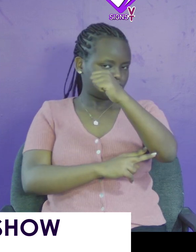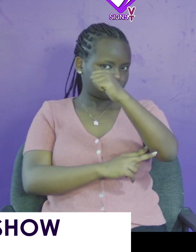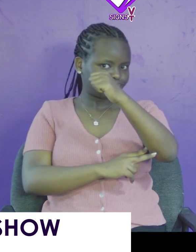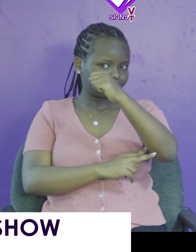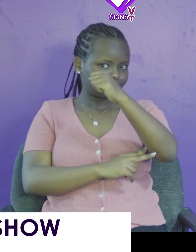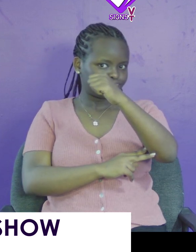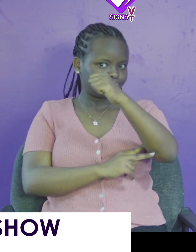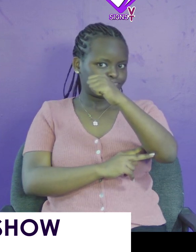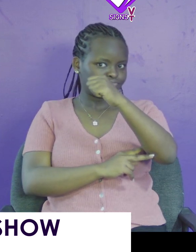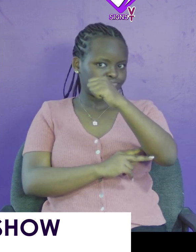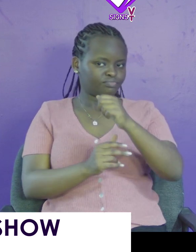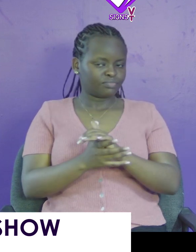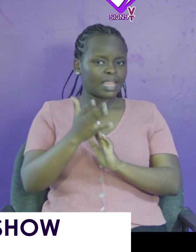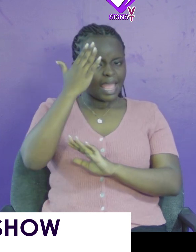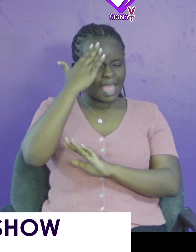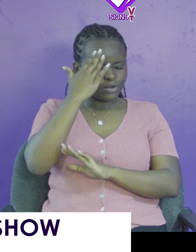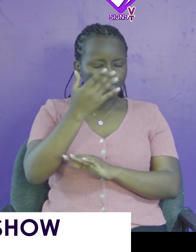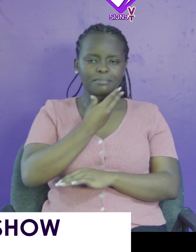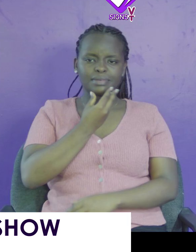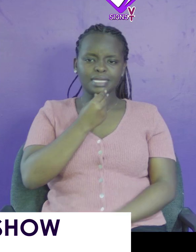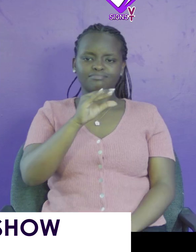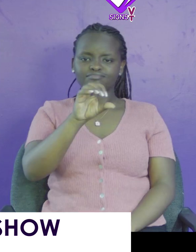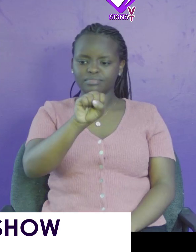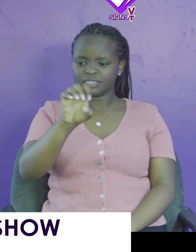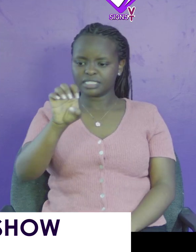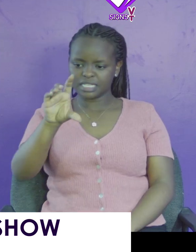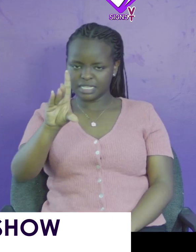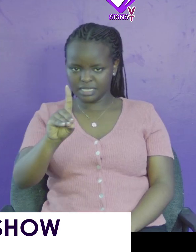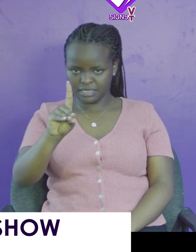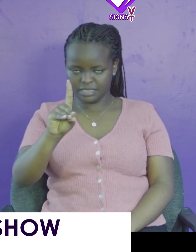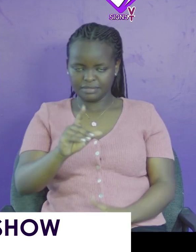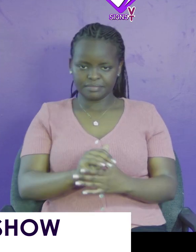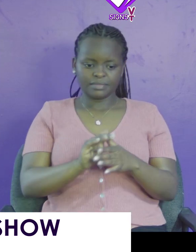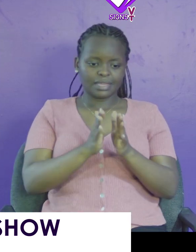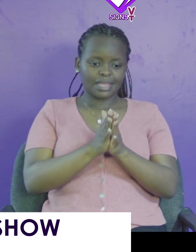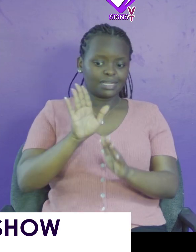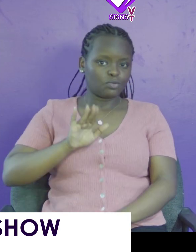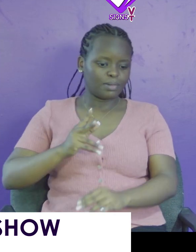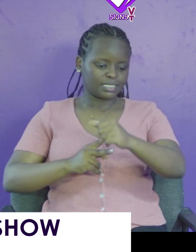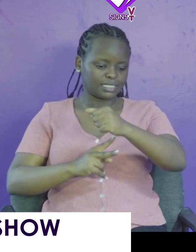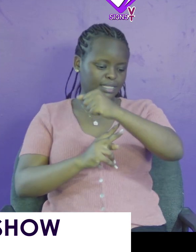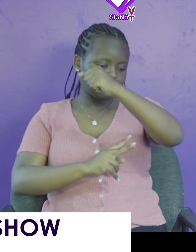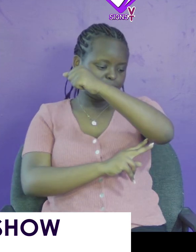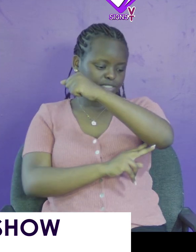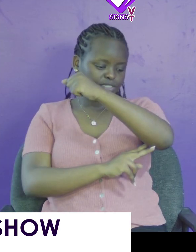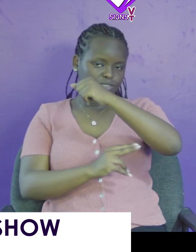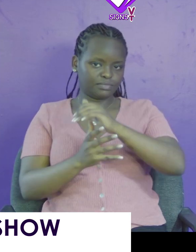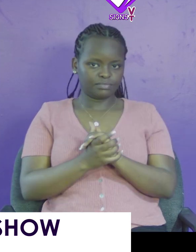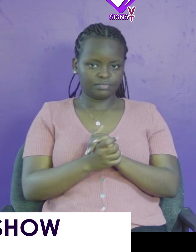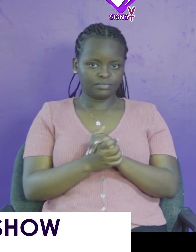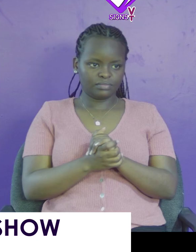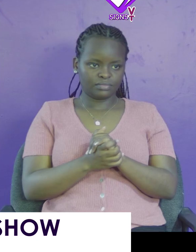Or I know the man is the seed. The man is the seed. And the woman is the bridge. The woman is the